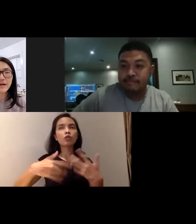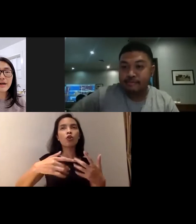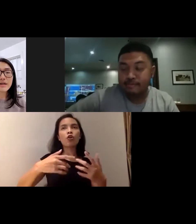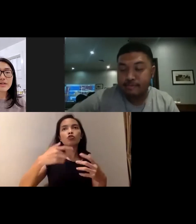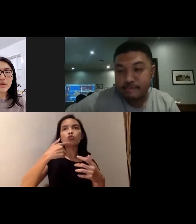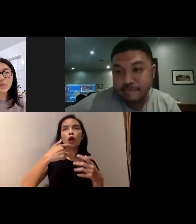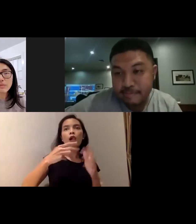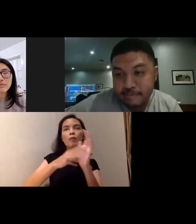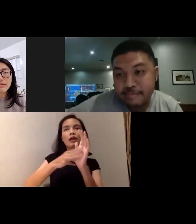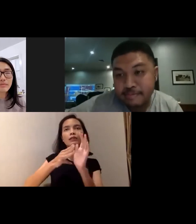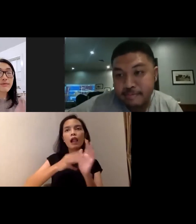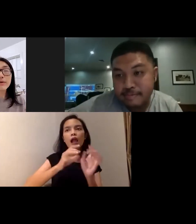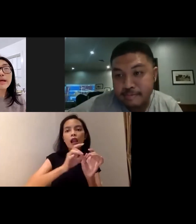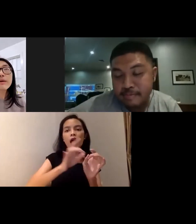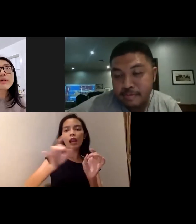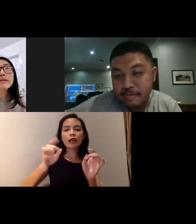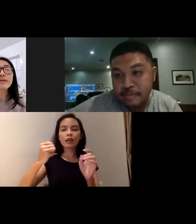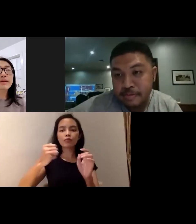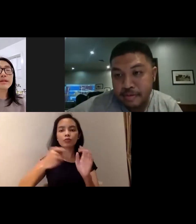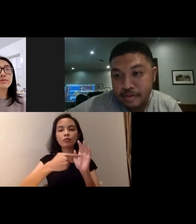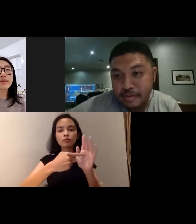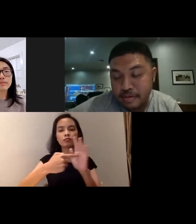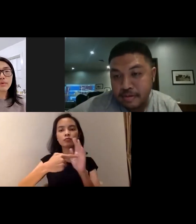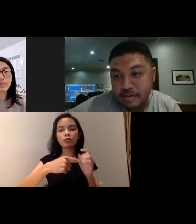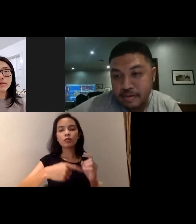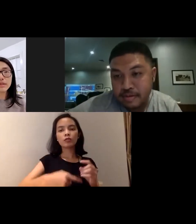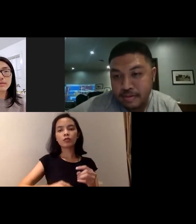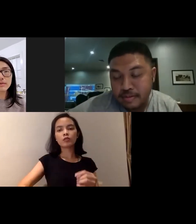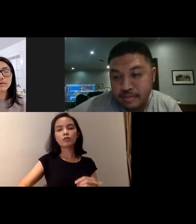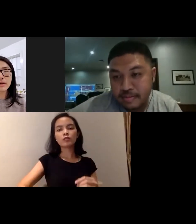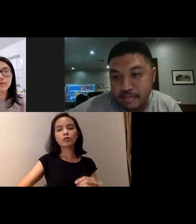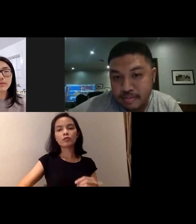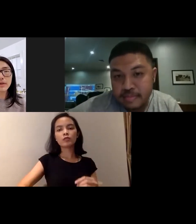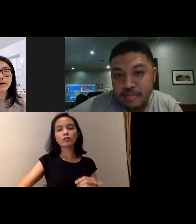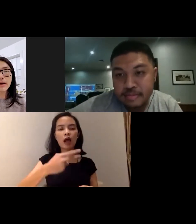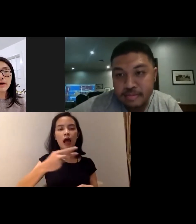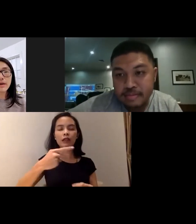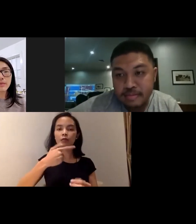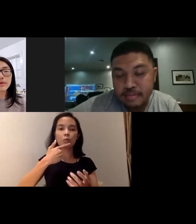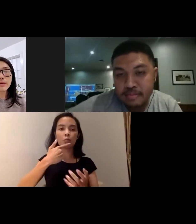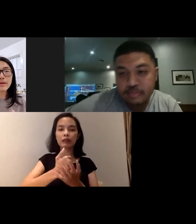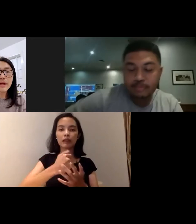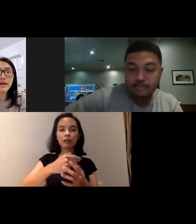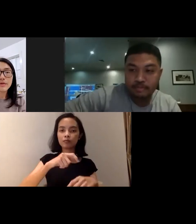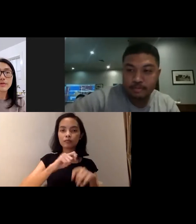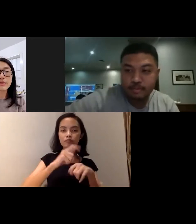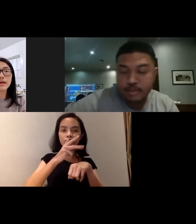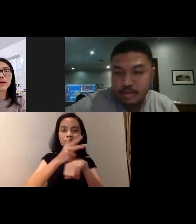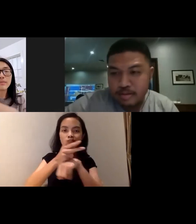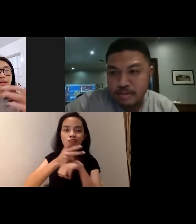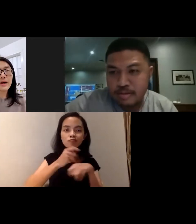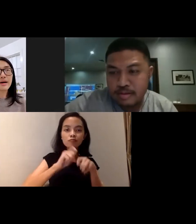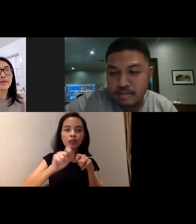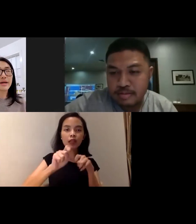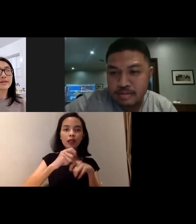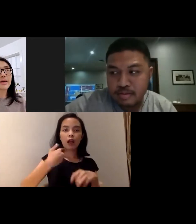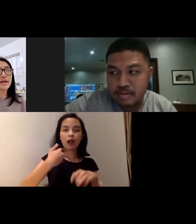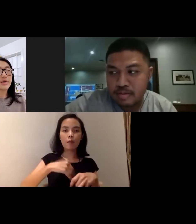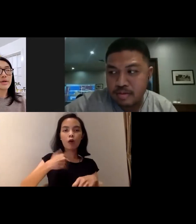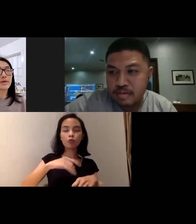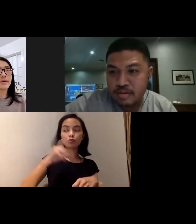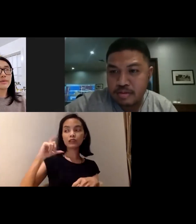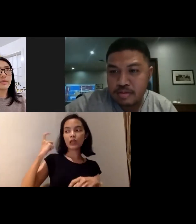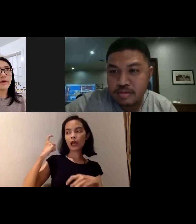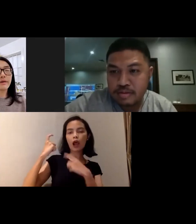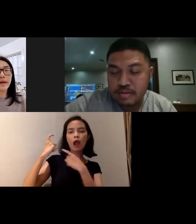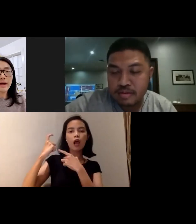have. So for that reason, I think it's really important. You know, we don't want the history become that,